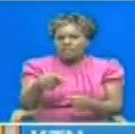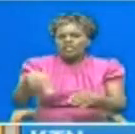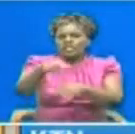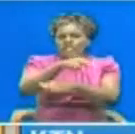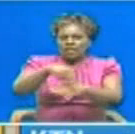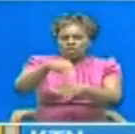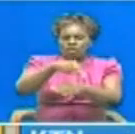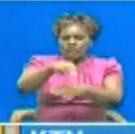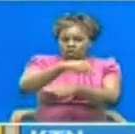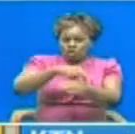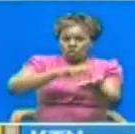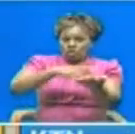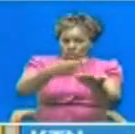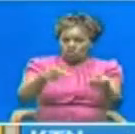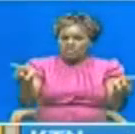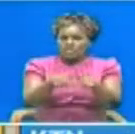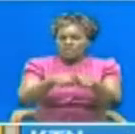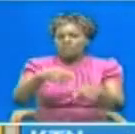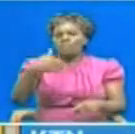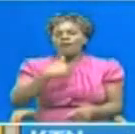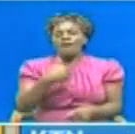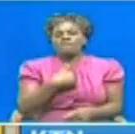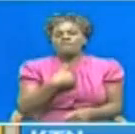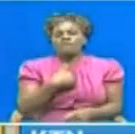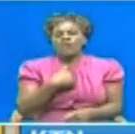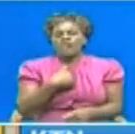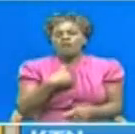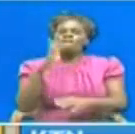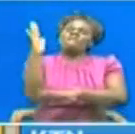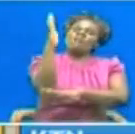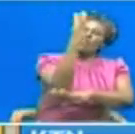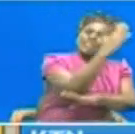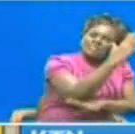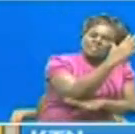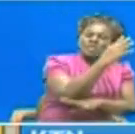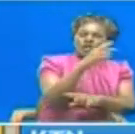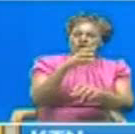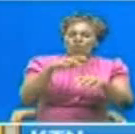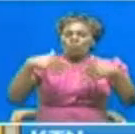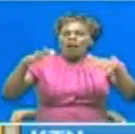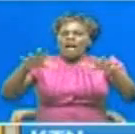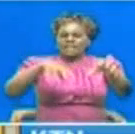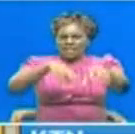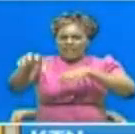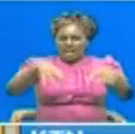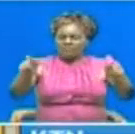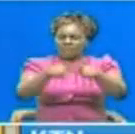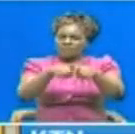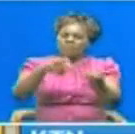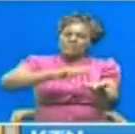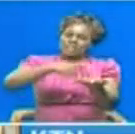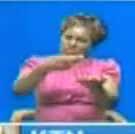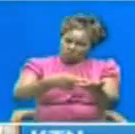national resource. Just like we have forest, we have wildlife, it is a resource